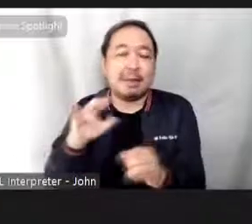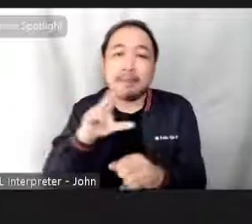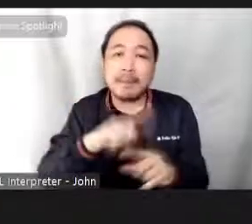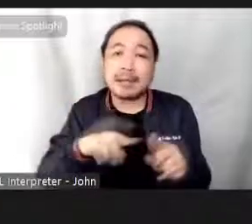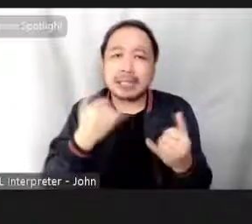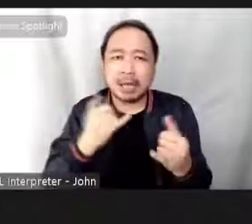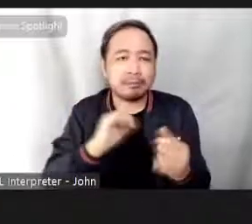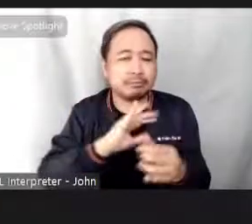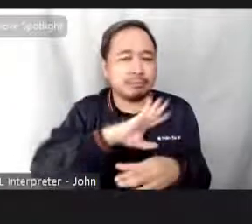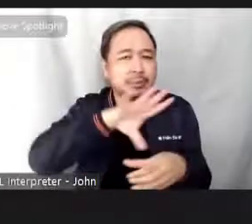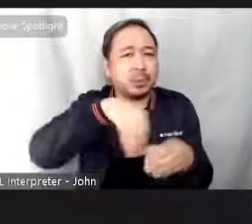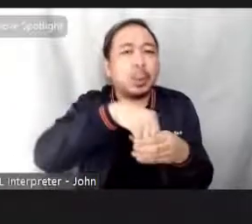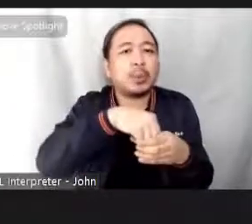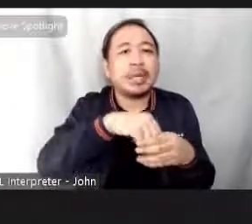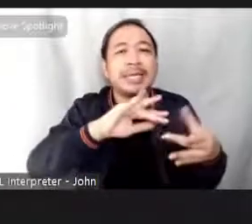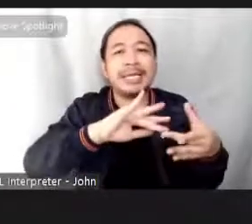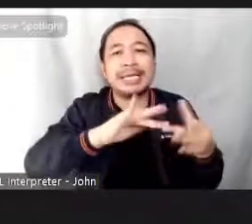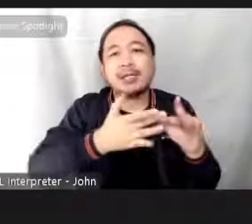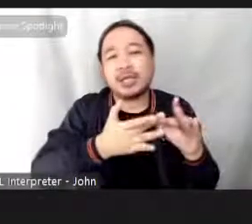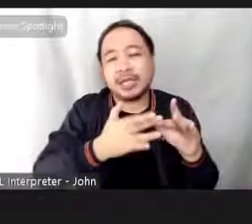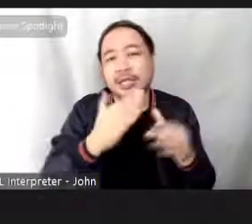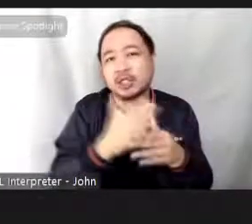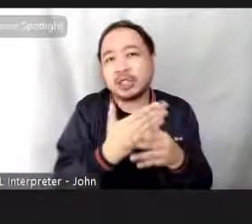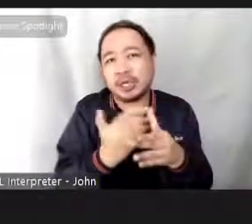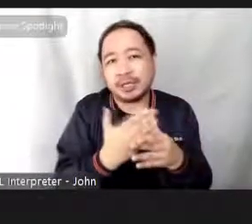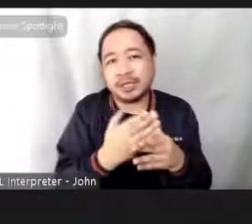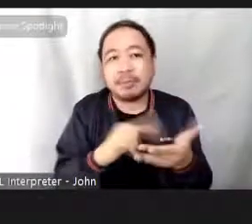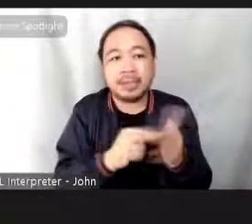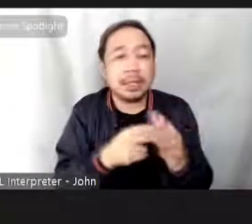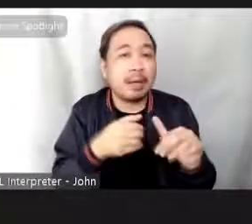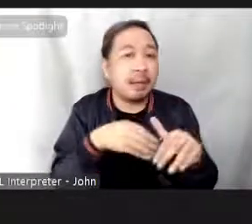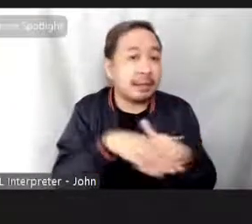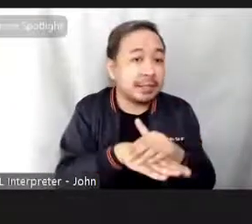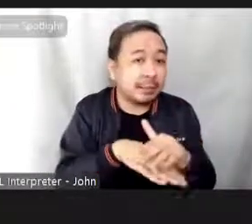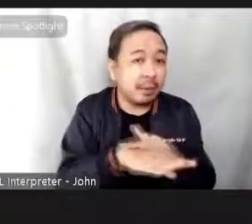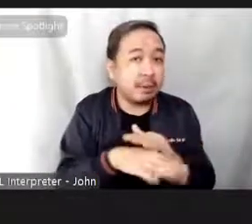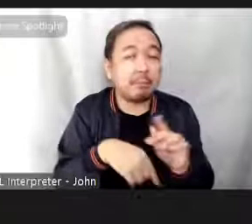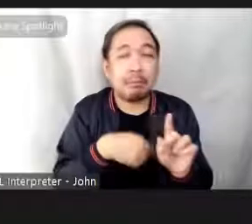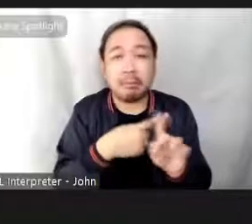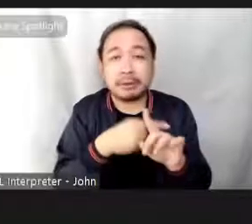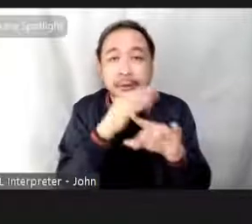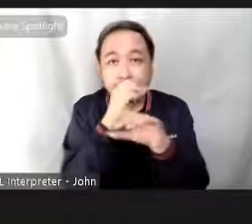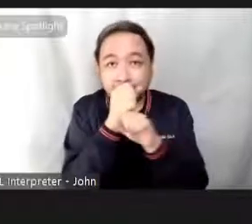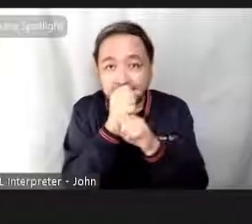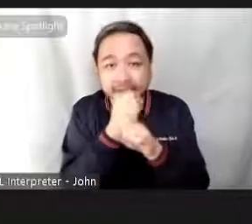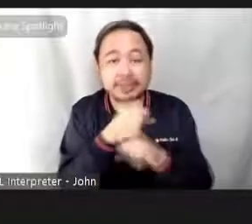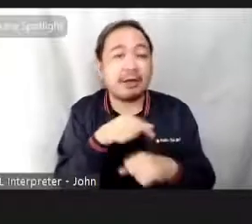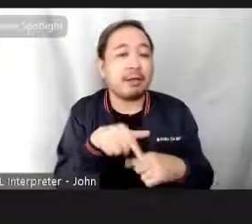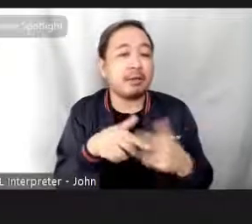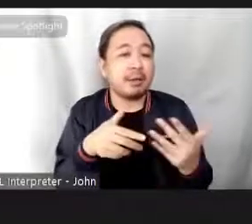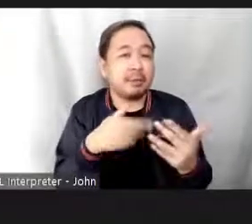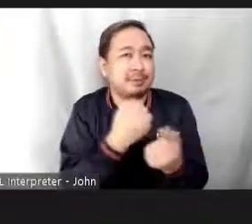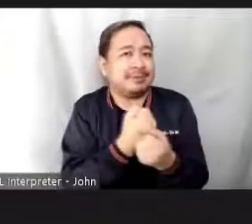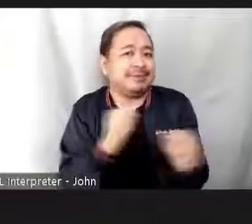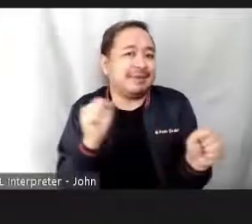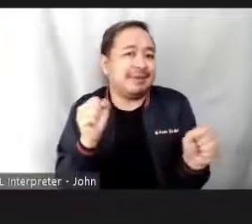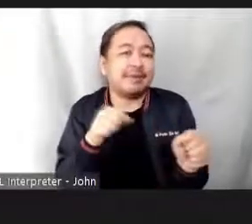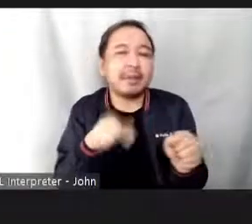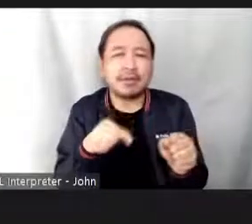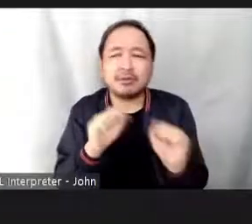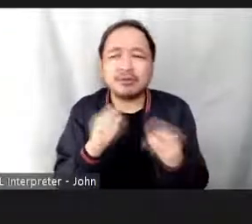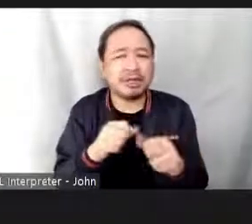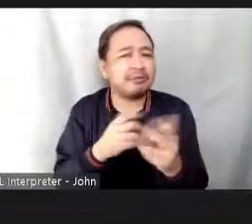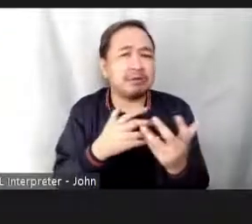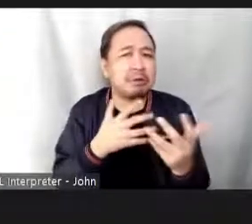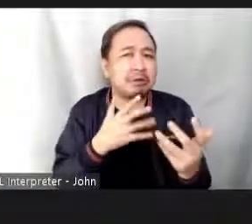system that is secured and confidential at all levels of access, a user-friendly system that can practically be used